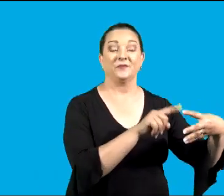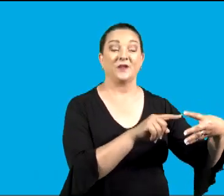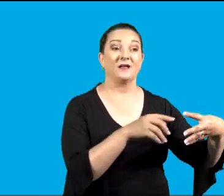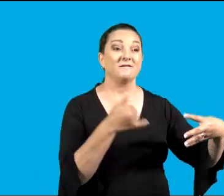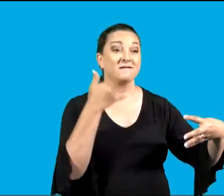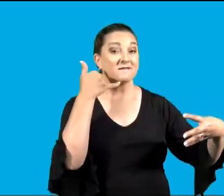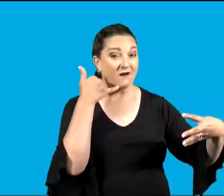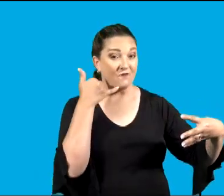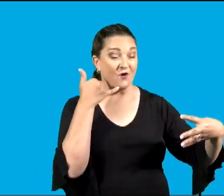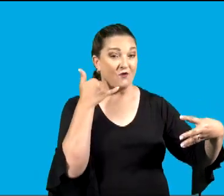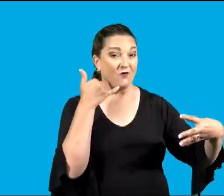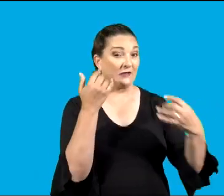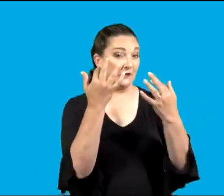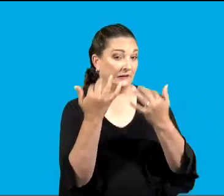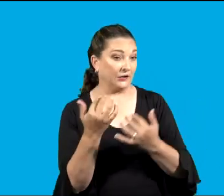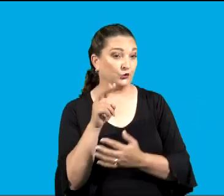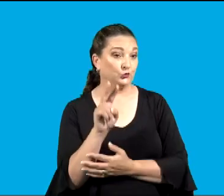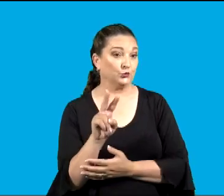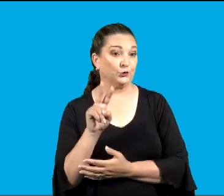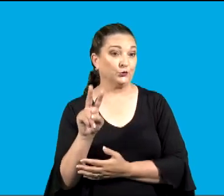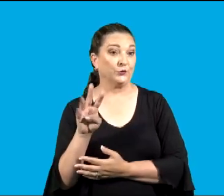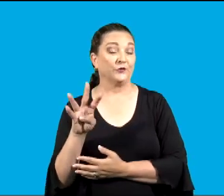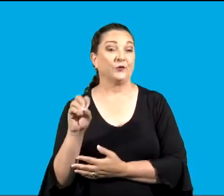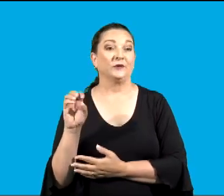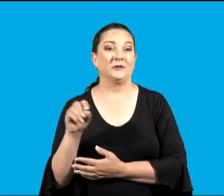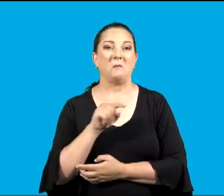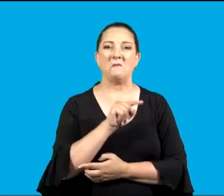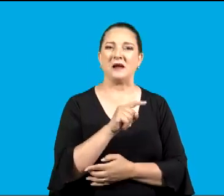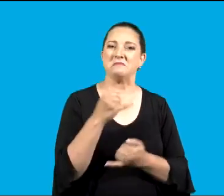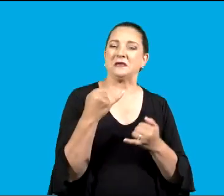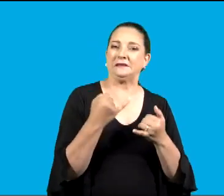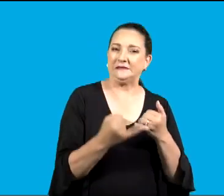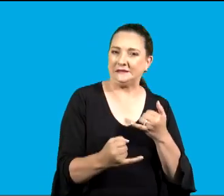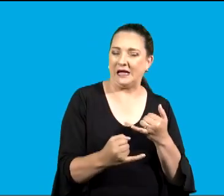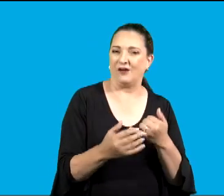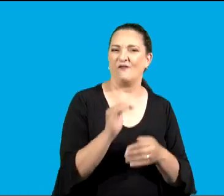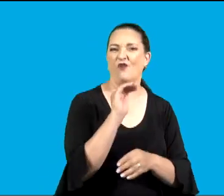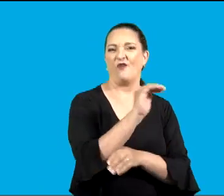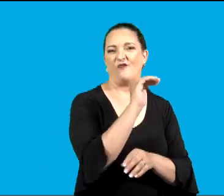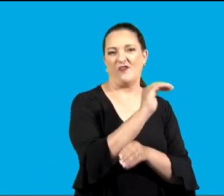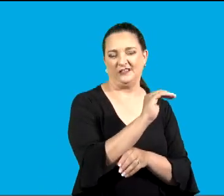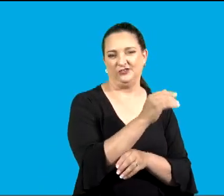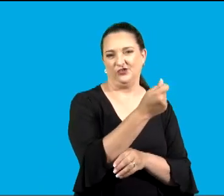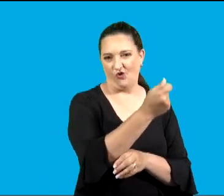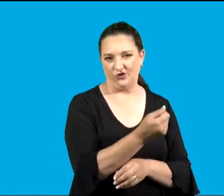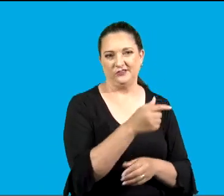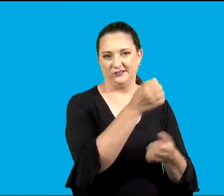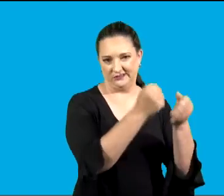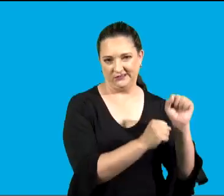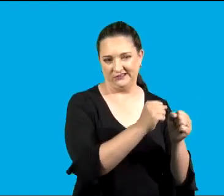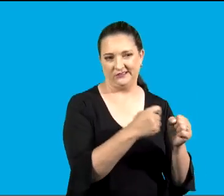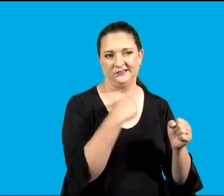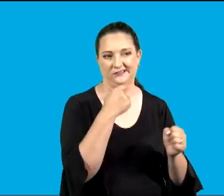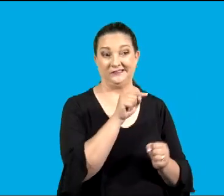account of 22,400 was posted in error to the factory overhead cost. This